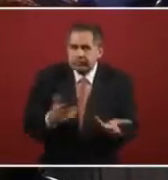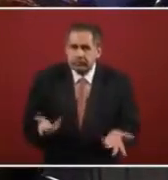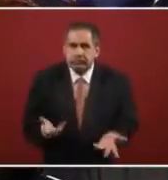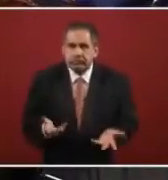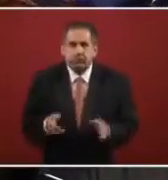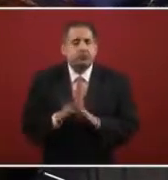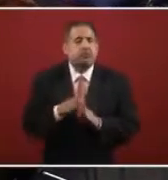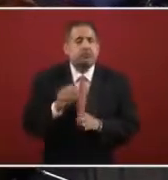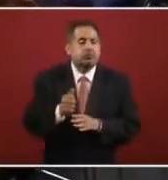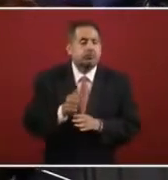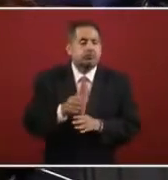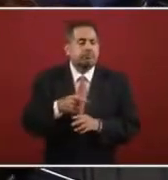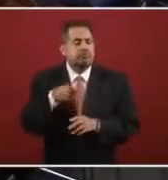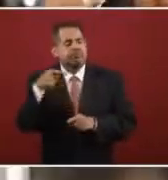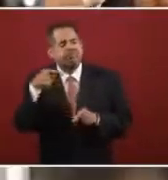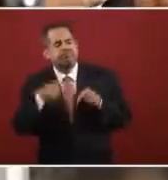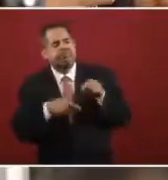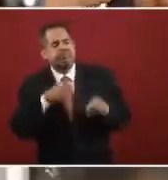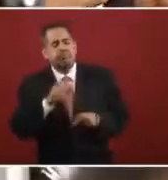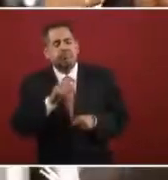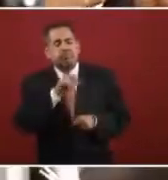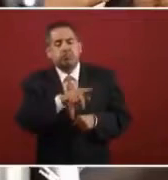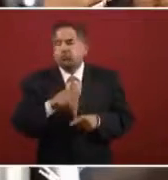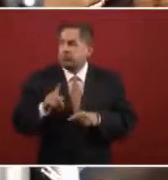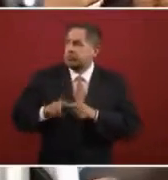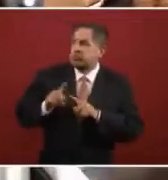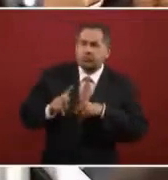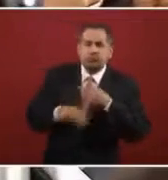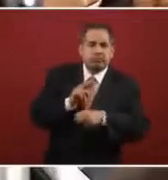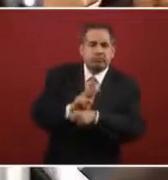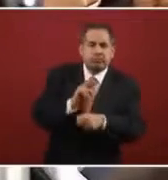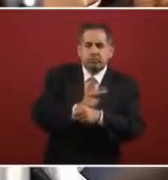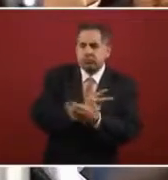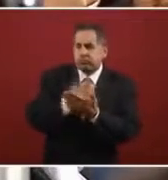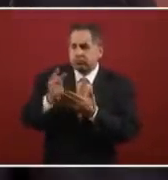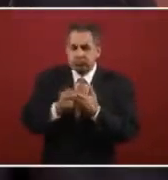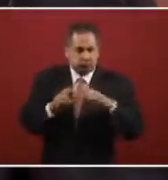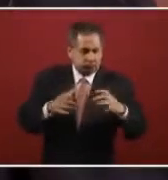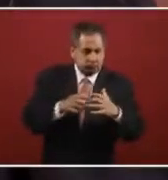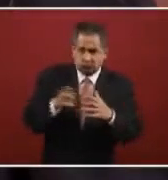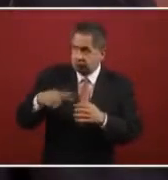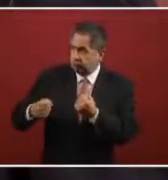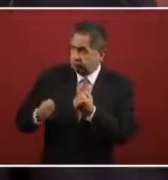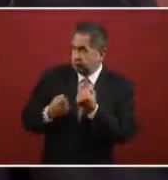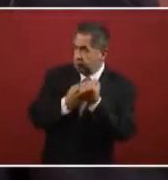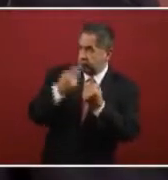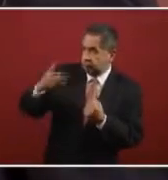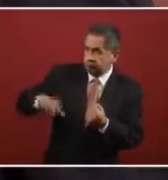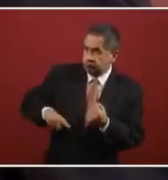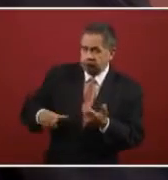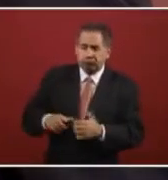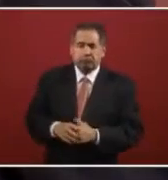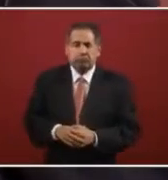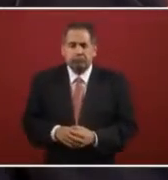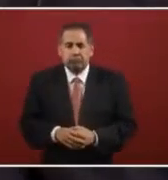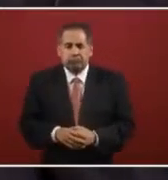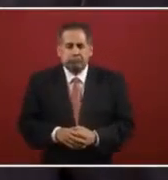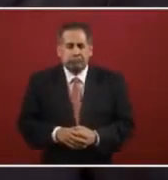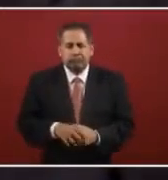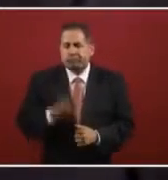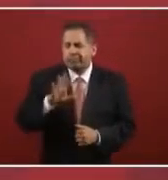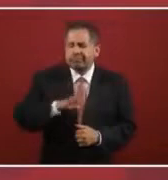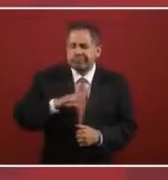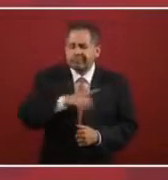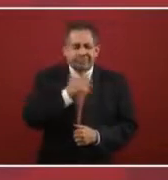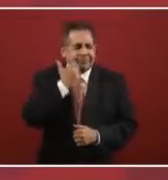hace evaluations estas críticas hacia el Coneval, and no haya quien critiques. vigile los programas Is sociales there que son la someone base de that tu can gobierno. hold Hay vigil mucha over the programs? manipulación There's